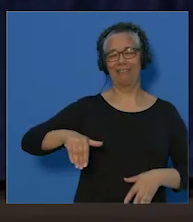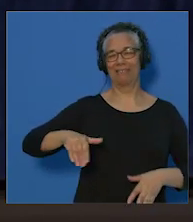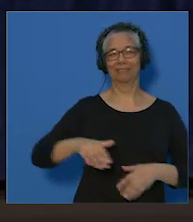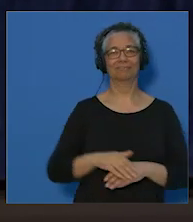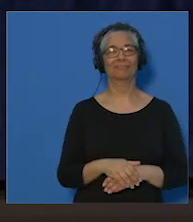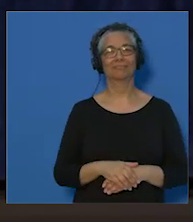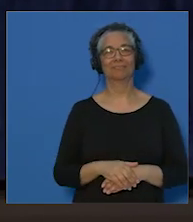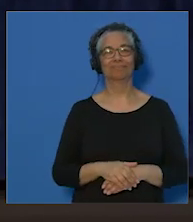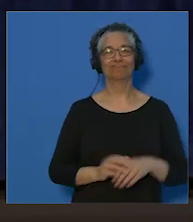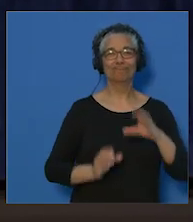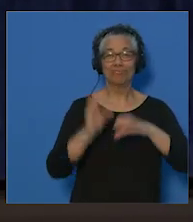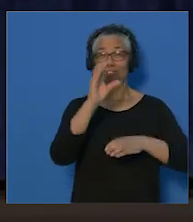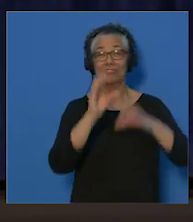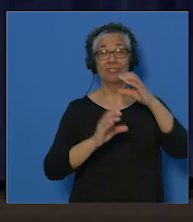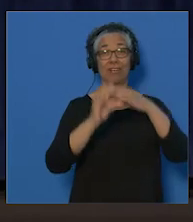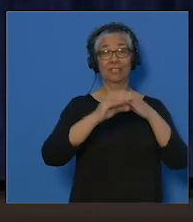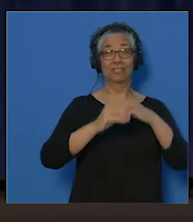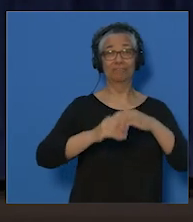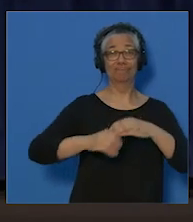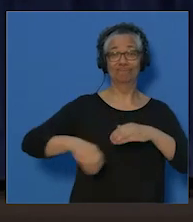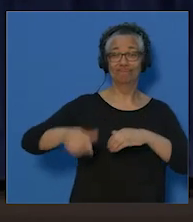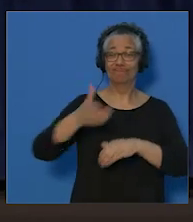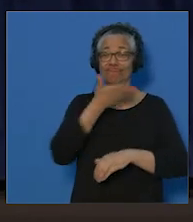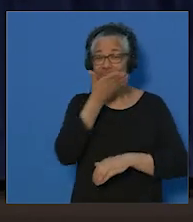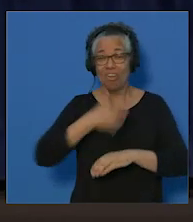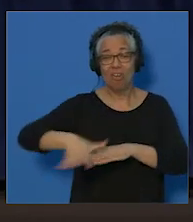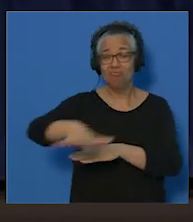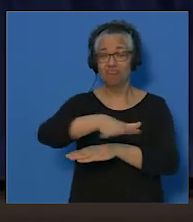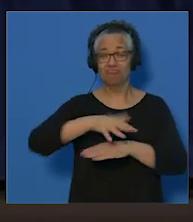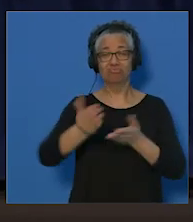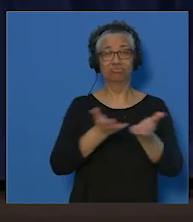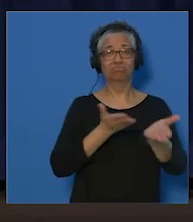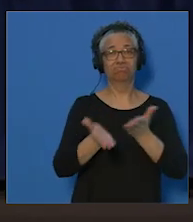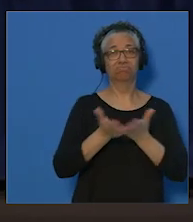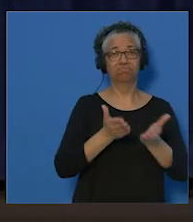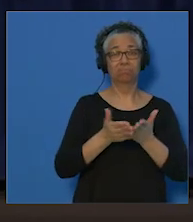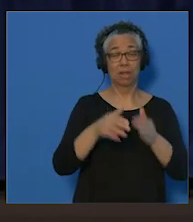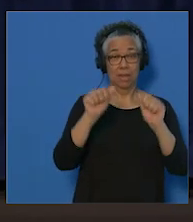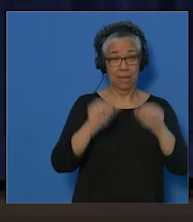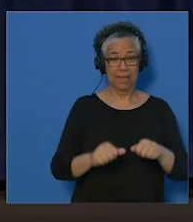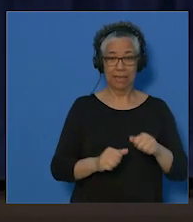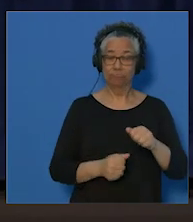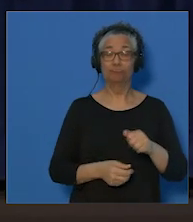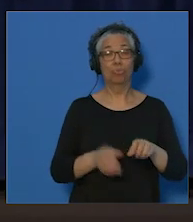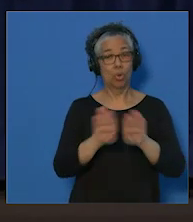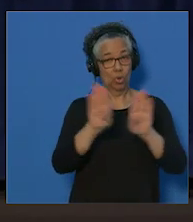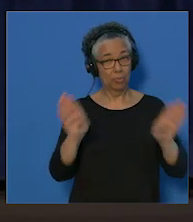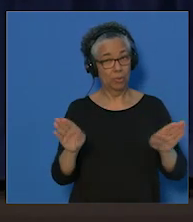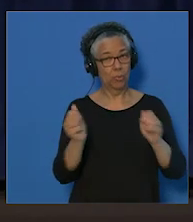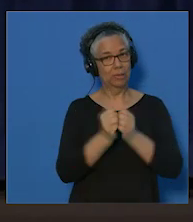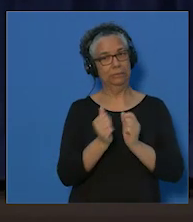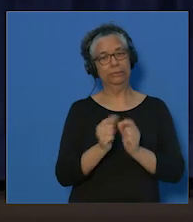Construction, mechanical, landscaping services, and other trades can reopen with strict